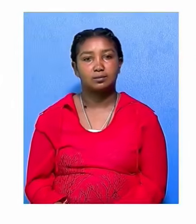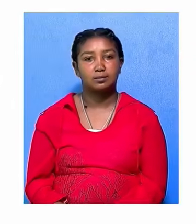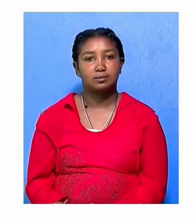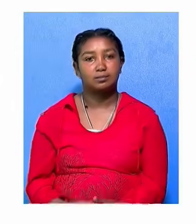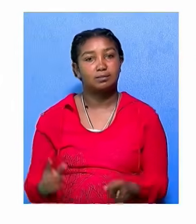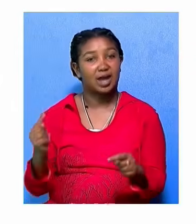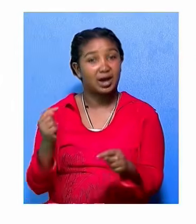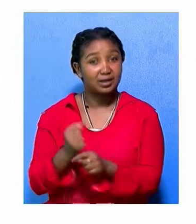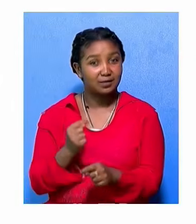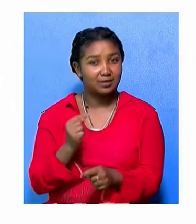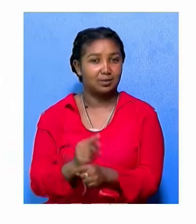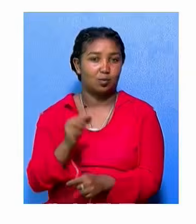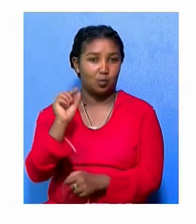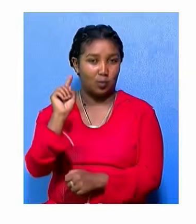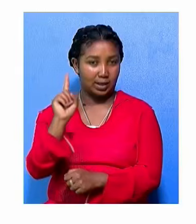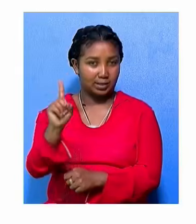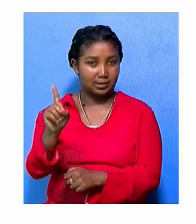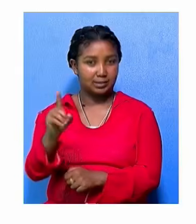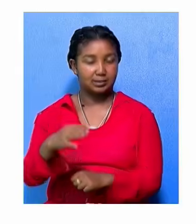Activity 1.